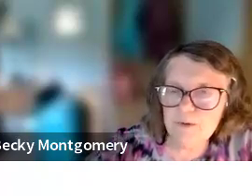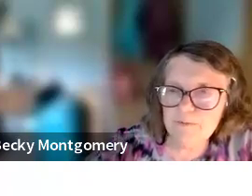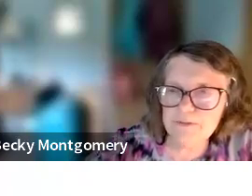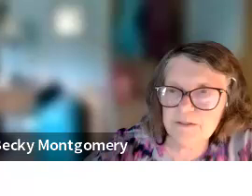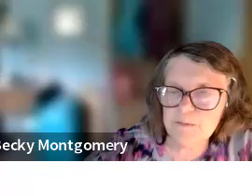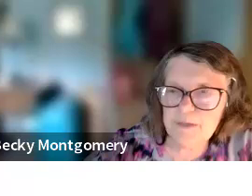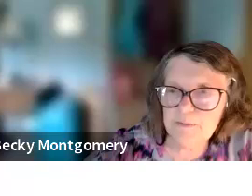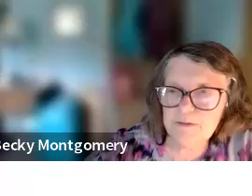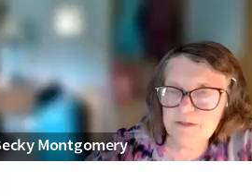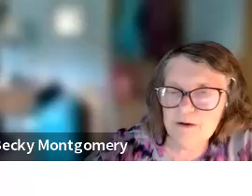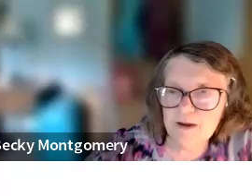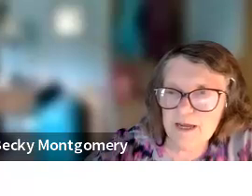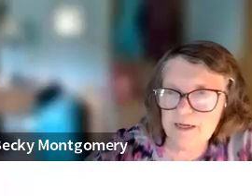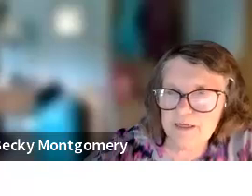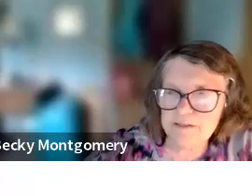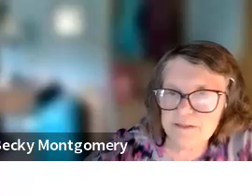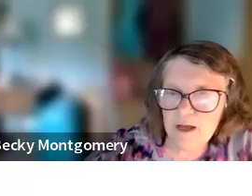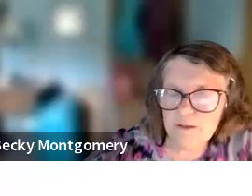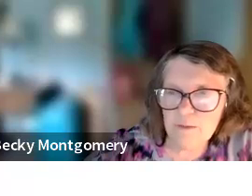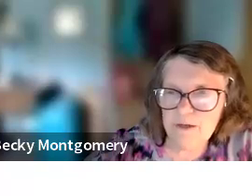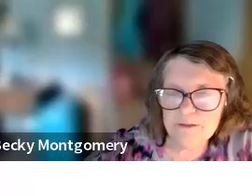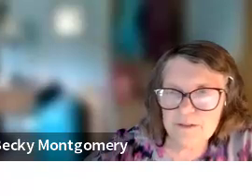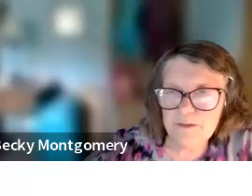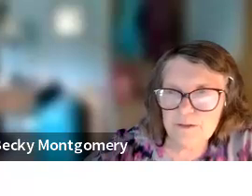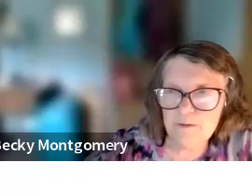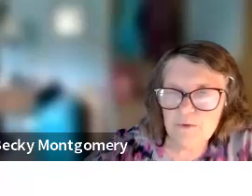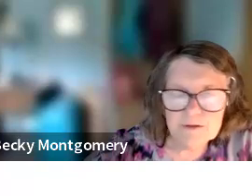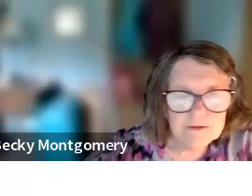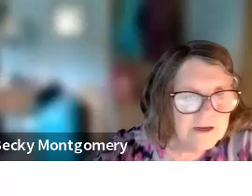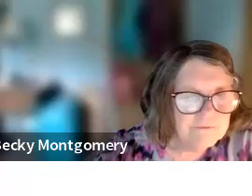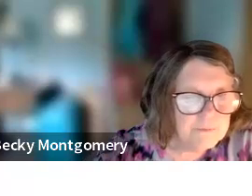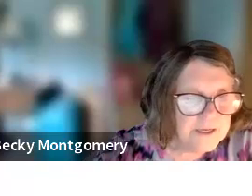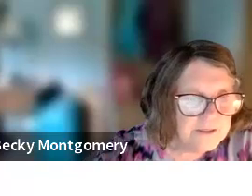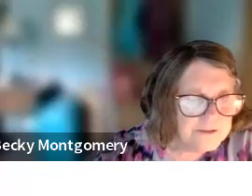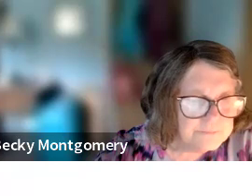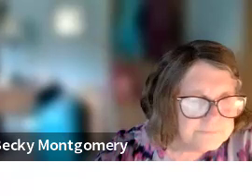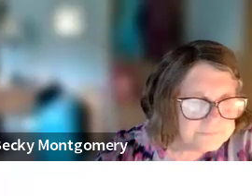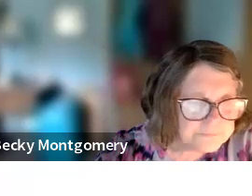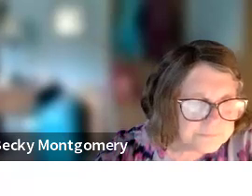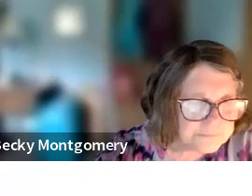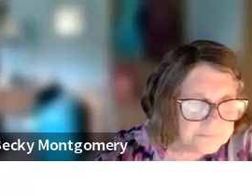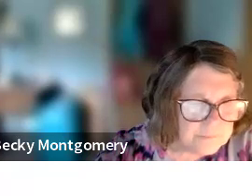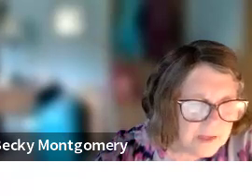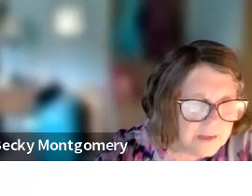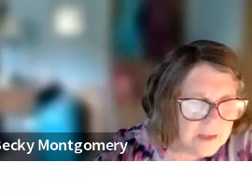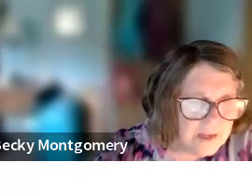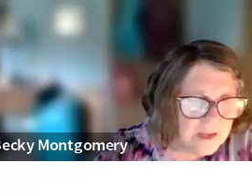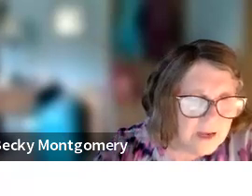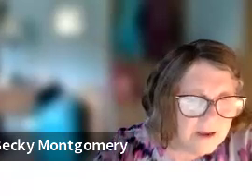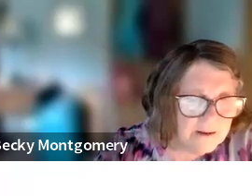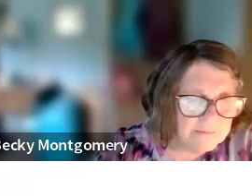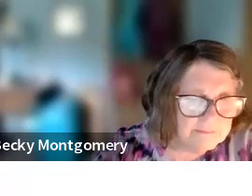bar that represents people in their 80s occupies a good deal more than half the page.